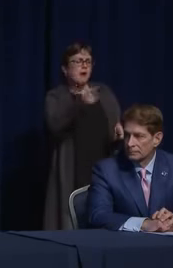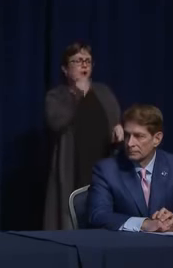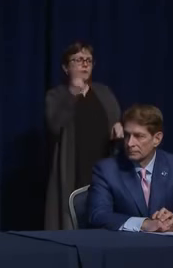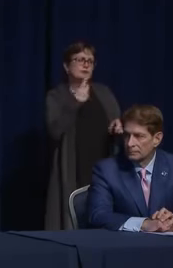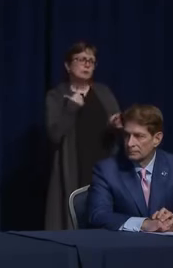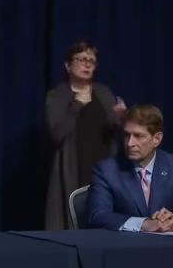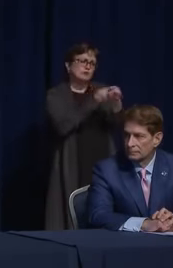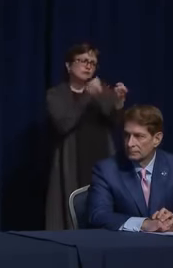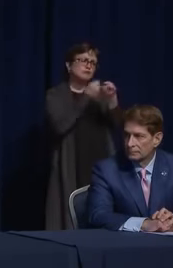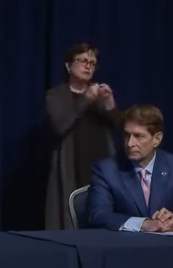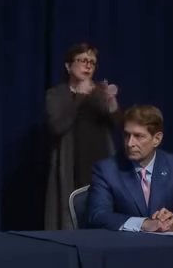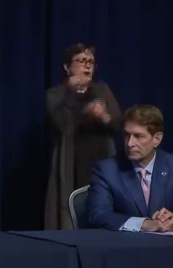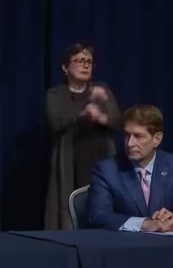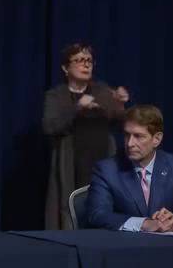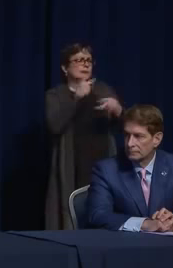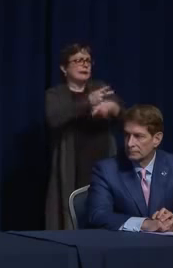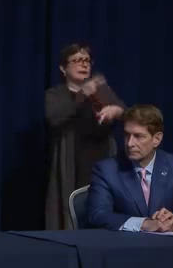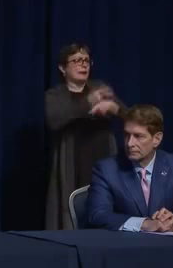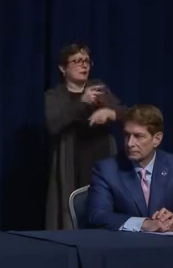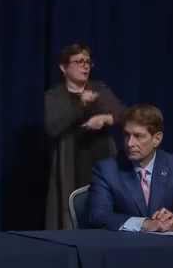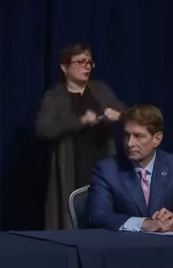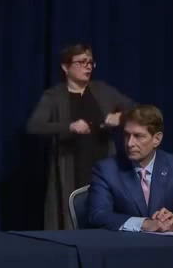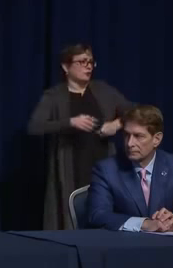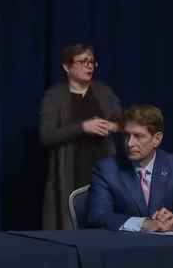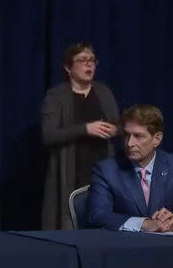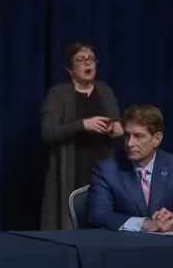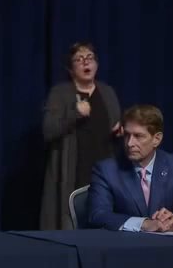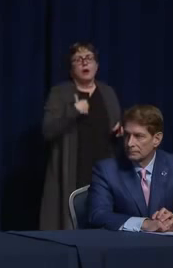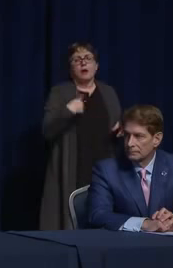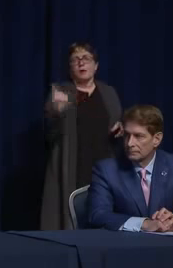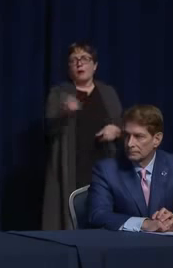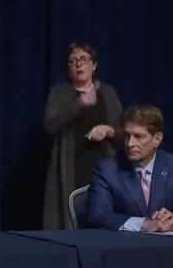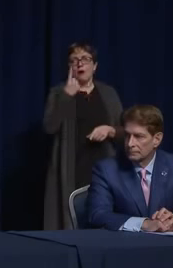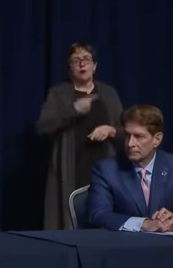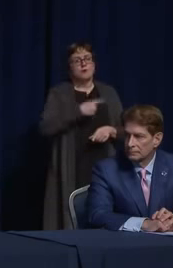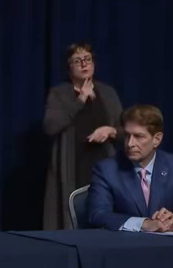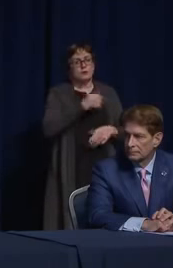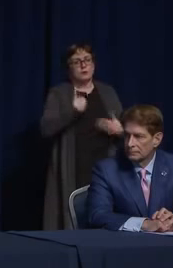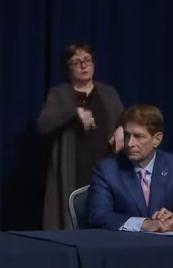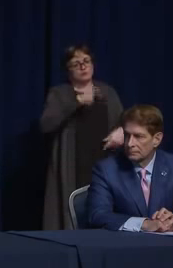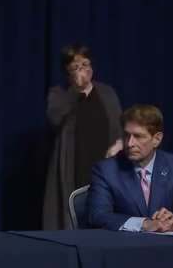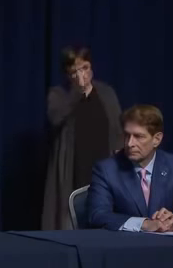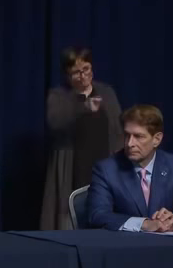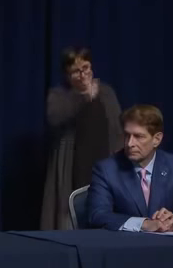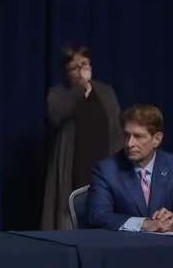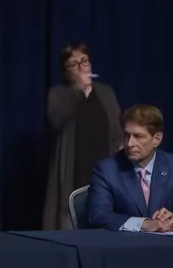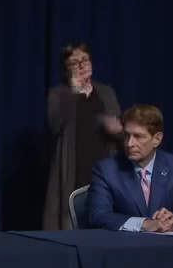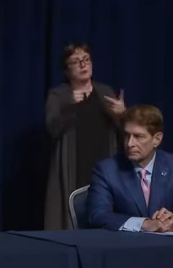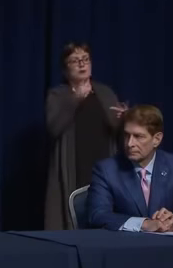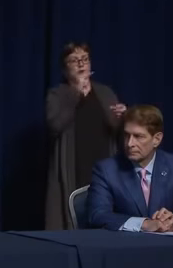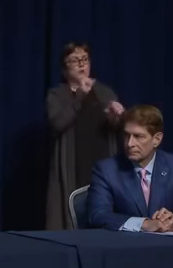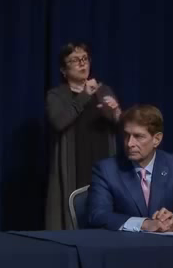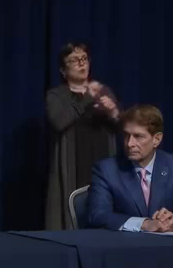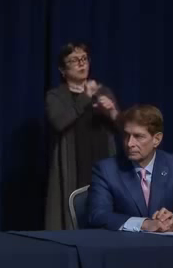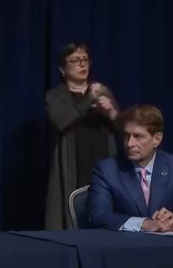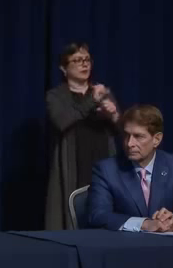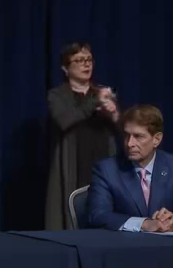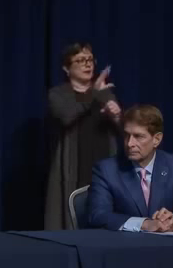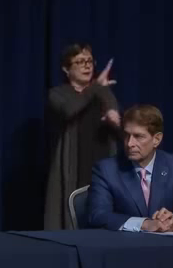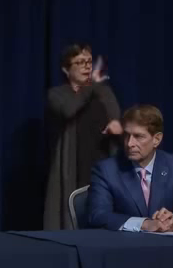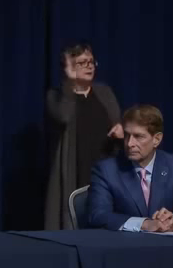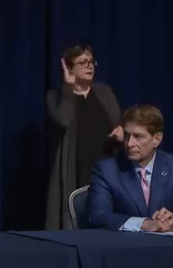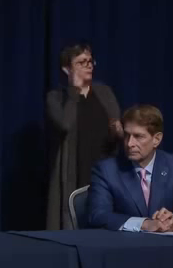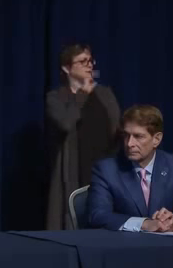tip my hat in particular to everybody who's working on the front lines of our responses. Regardless of the